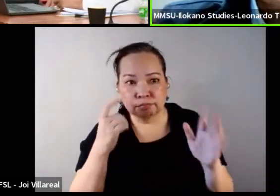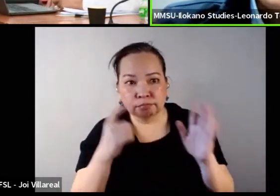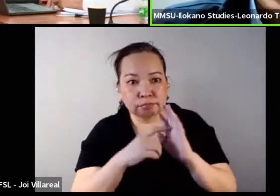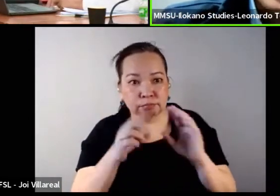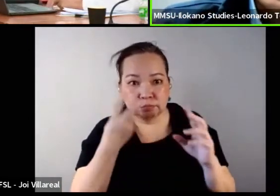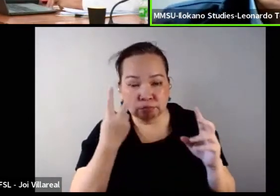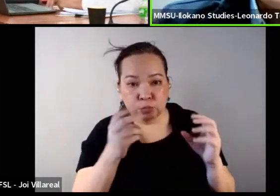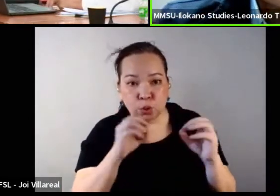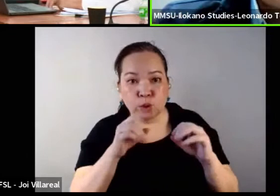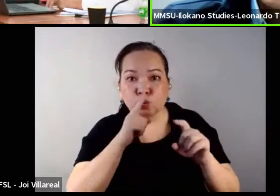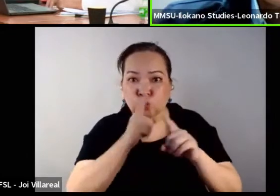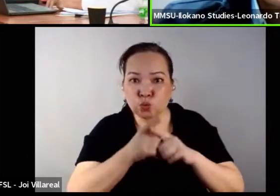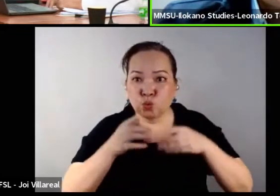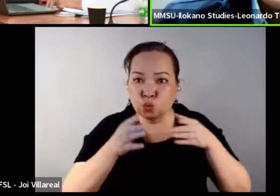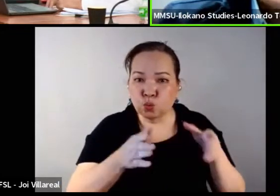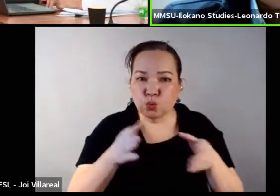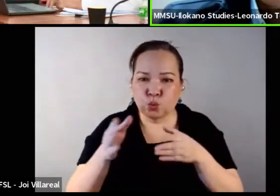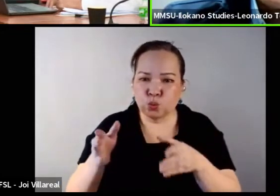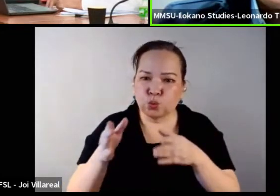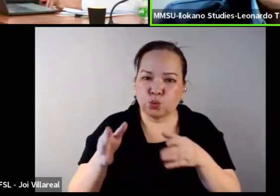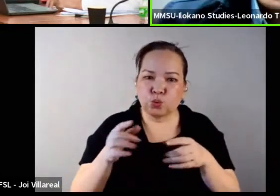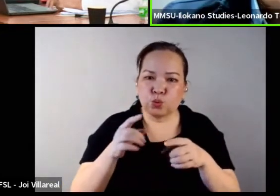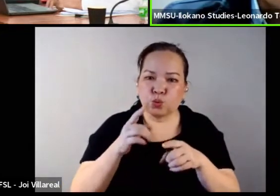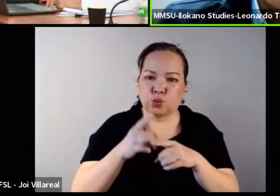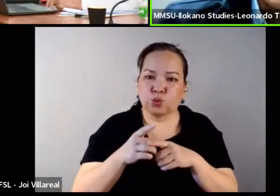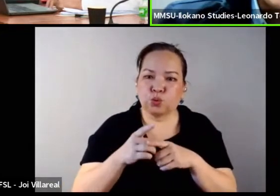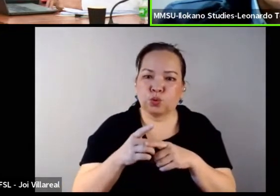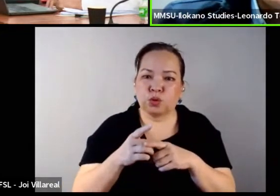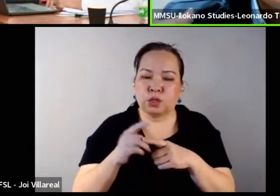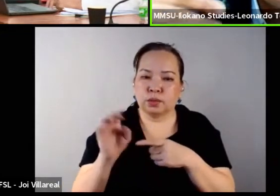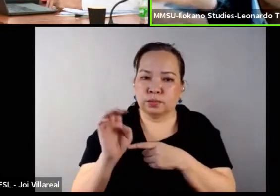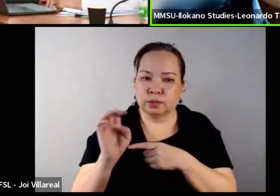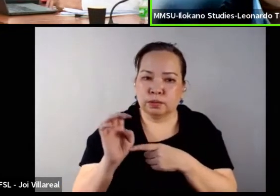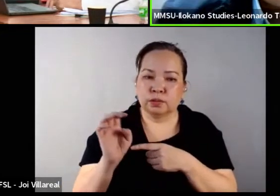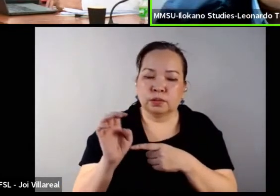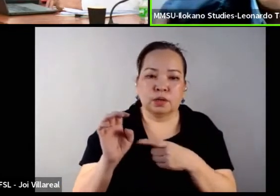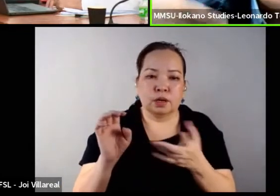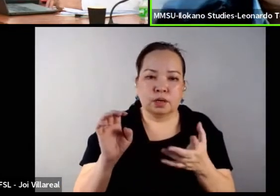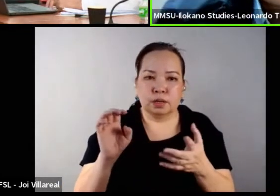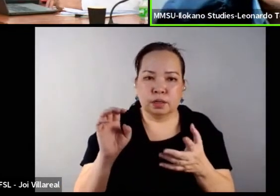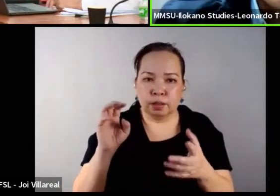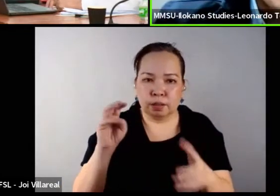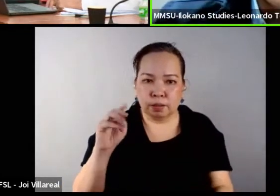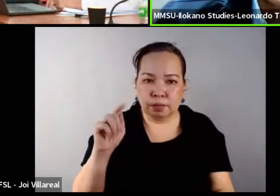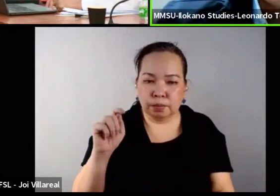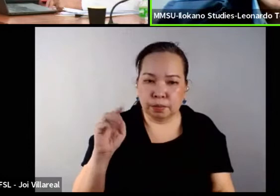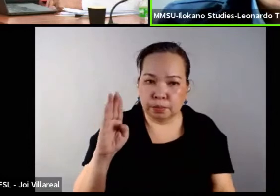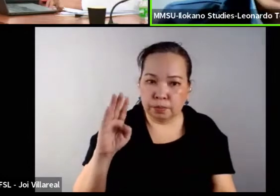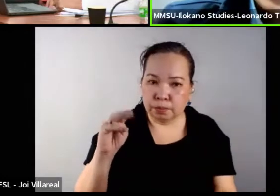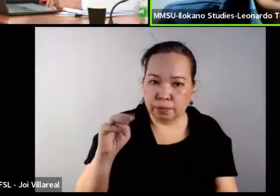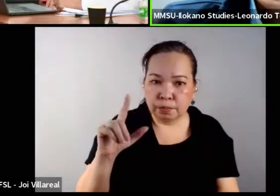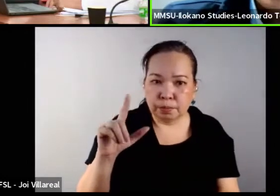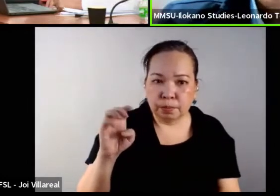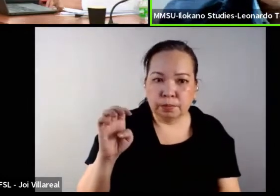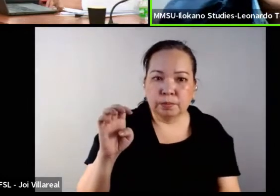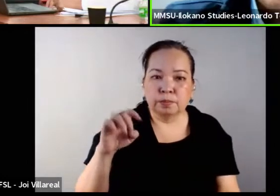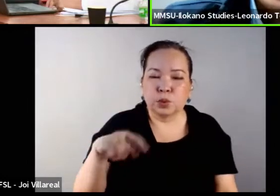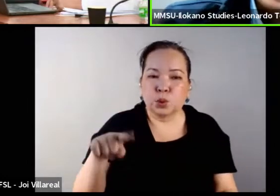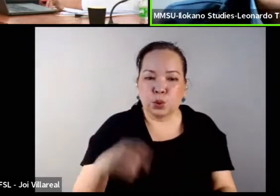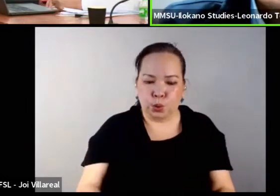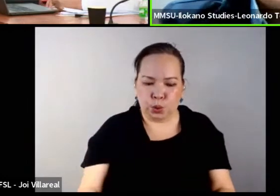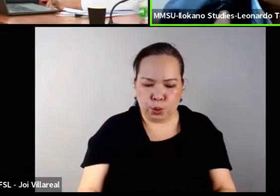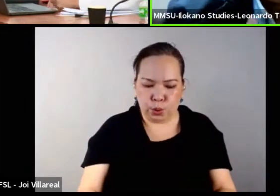actual strategies towards, for example, MTB-MLE towards the development of sciences,